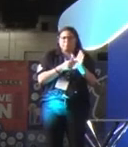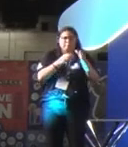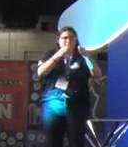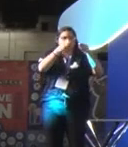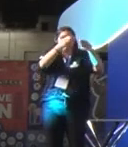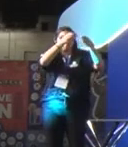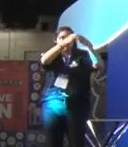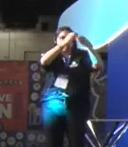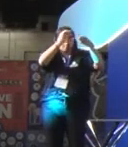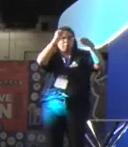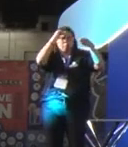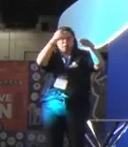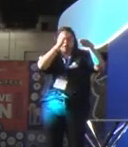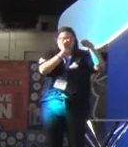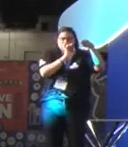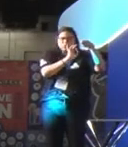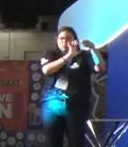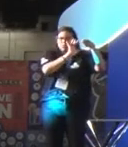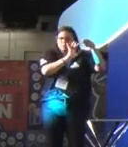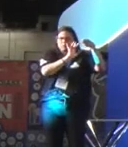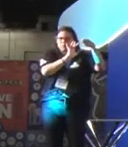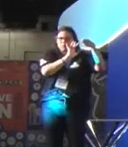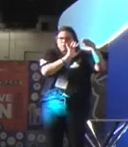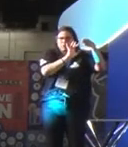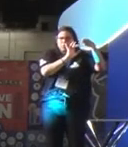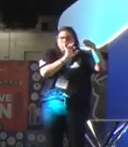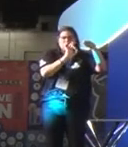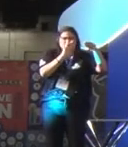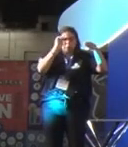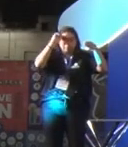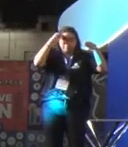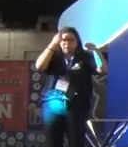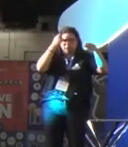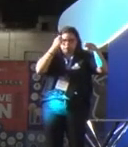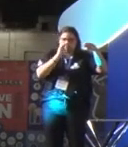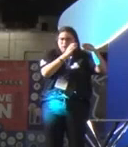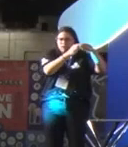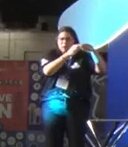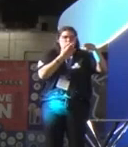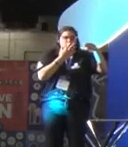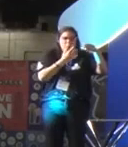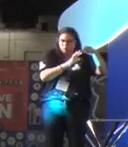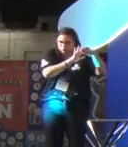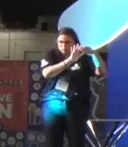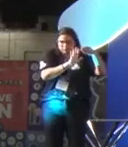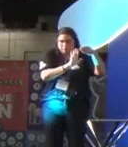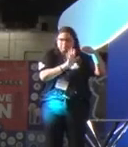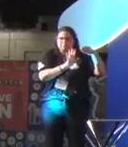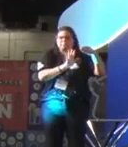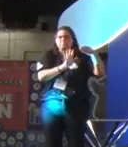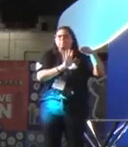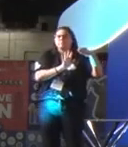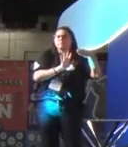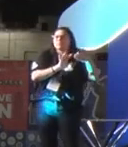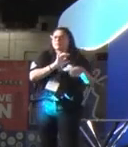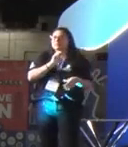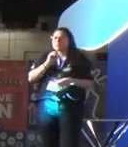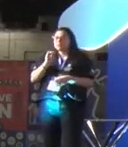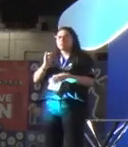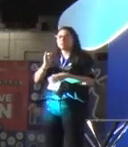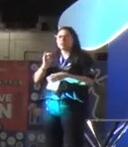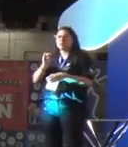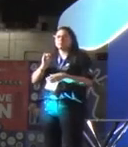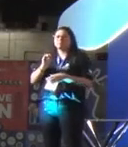saying they're not as black as they've been painted. And so he goes on to say, if you find yourself in a dark